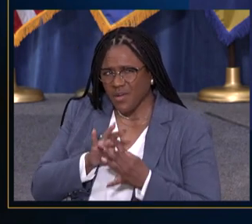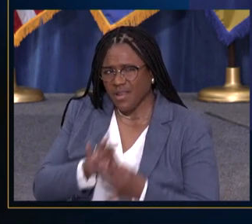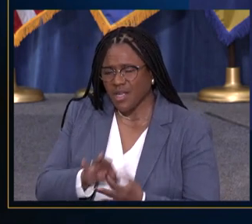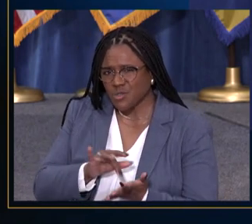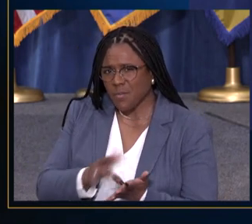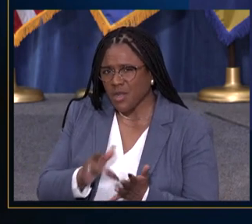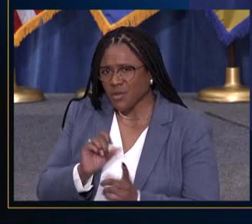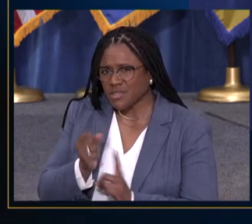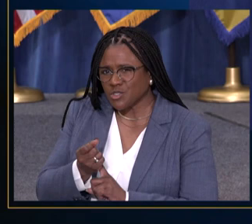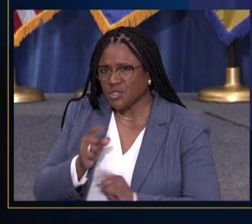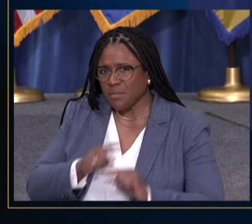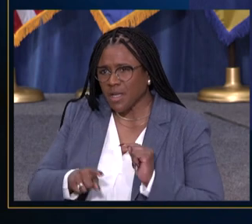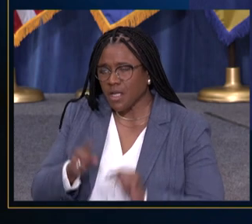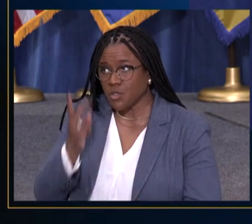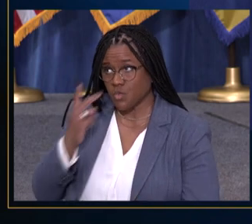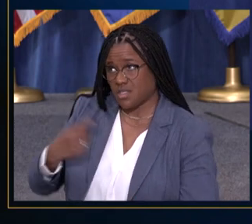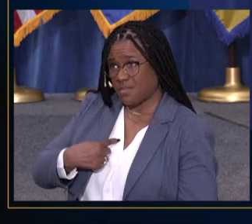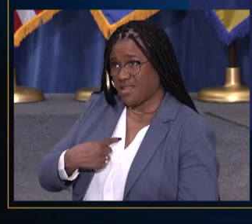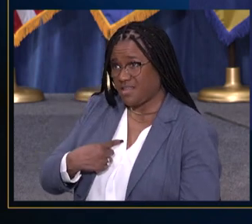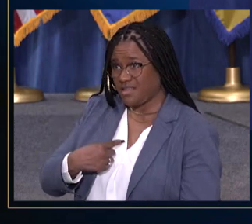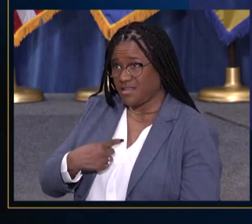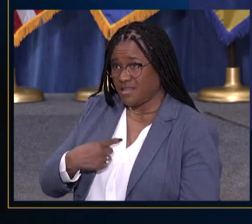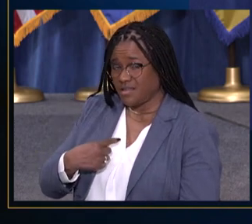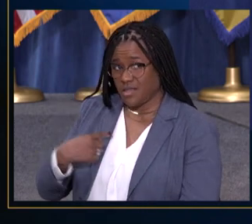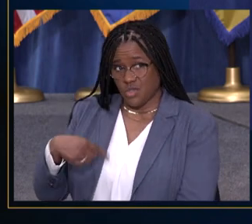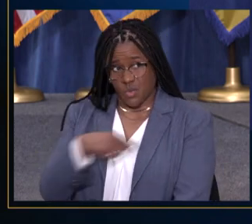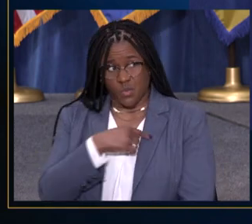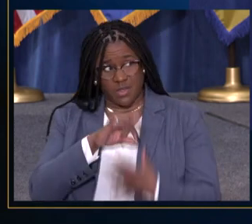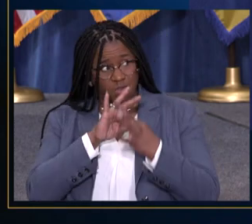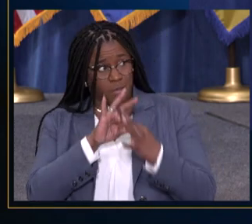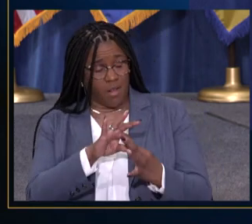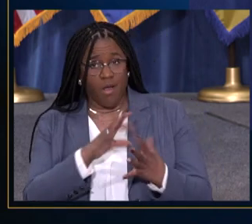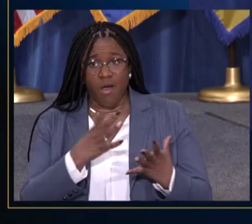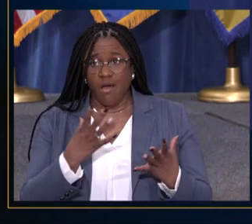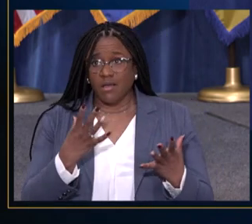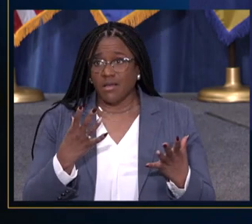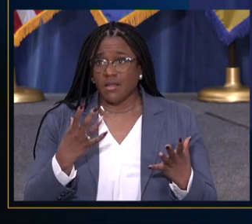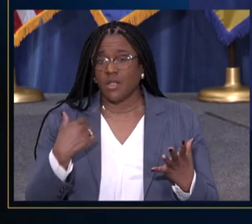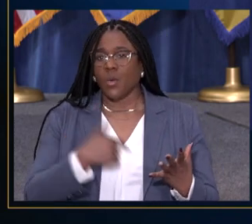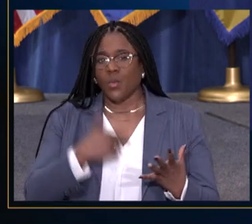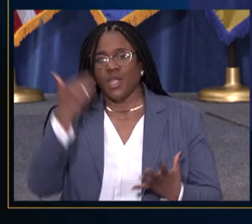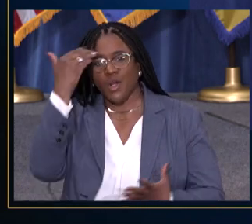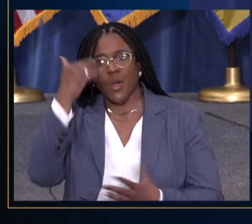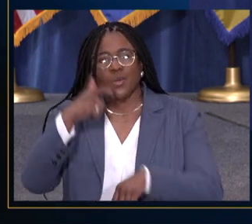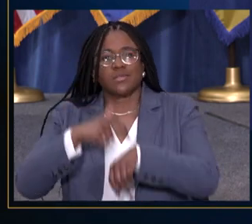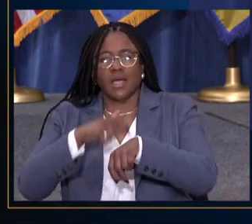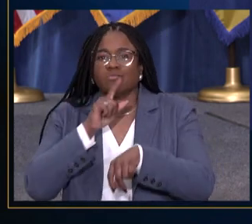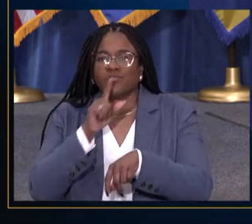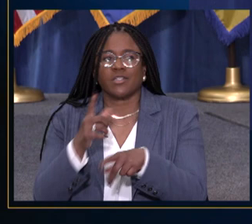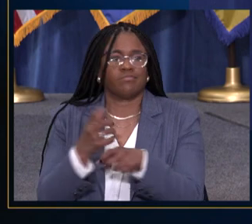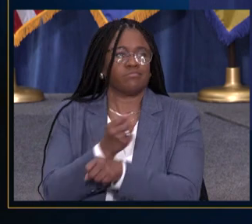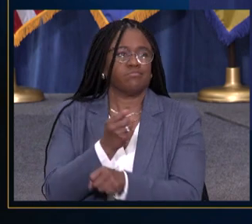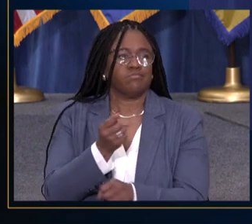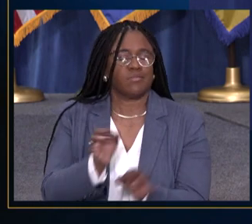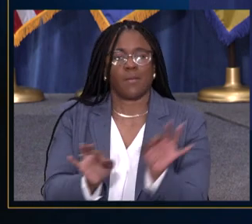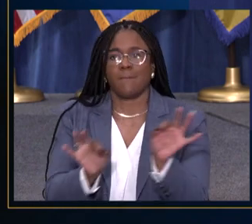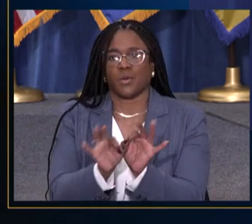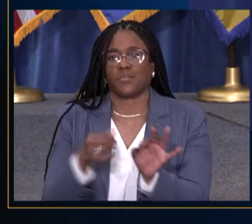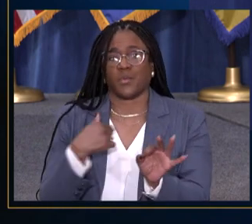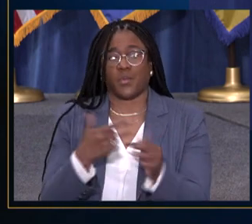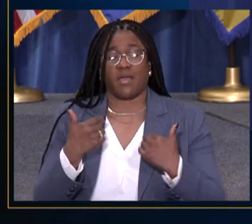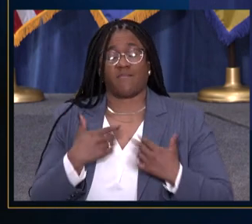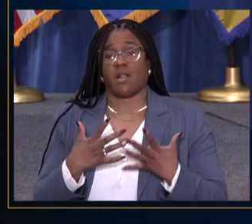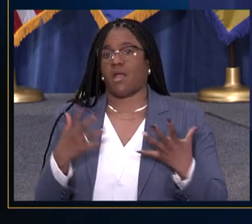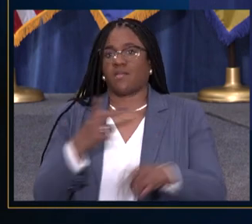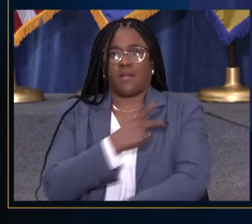with, do you see me? Are we creating a sense of belonging? We know that time is of the essence, and you may have a lot of